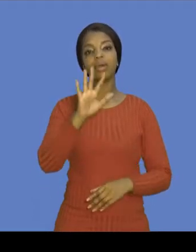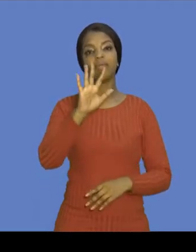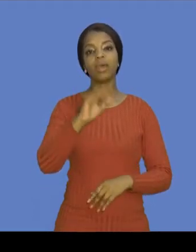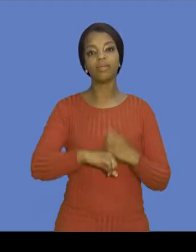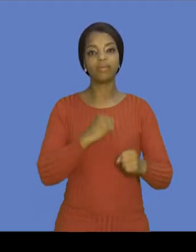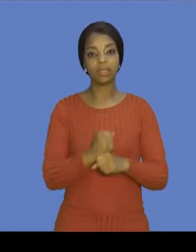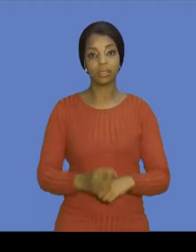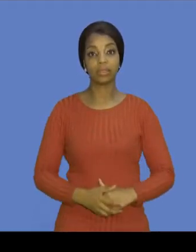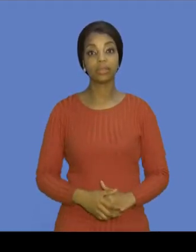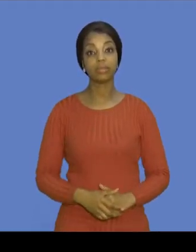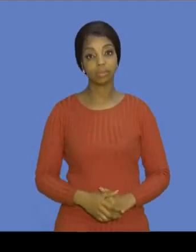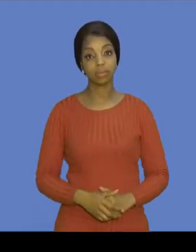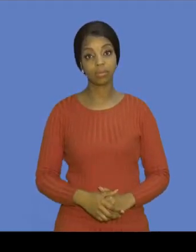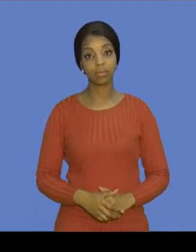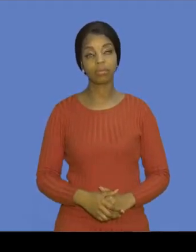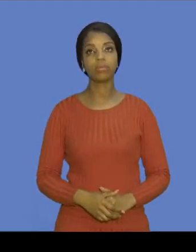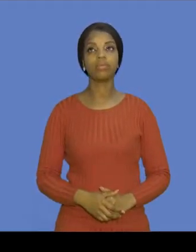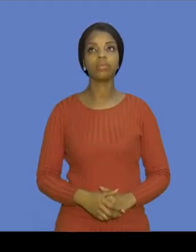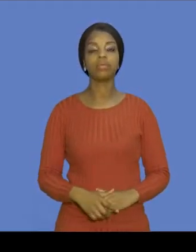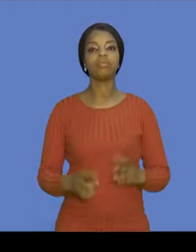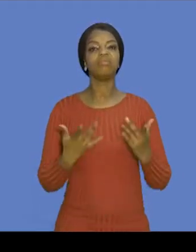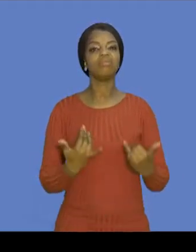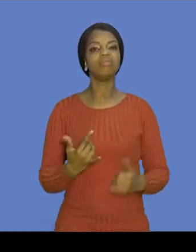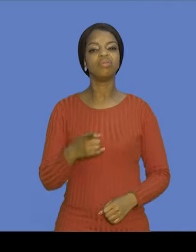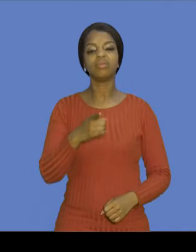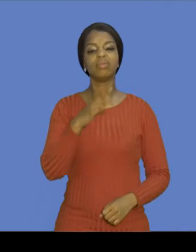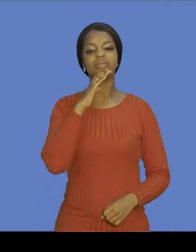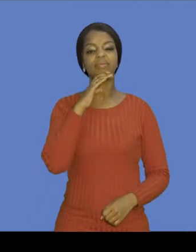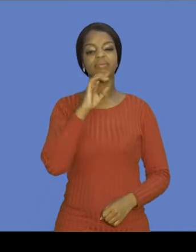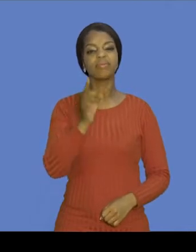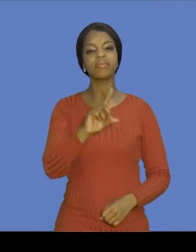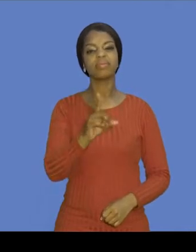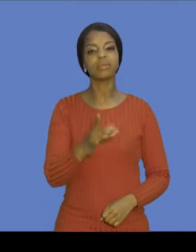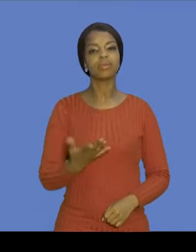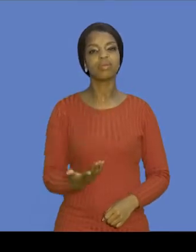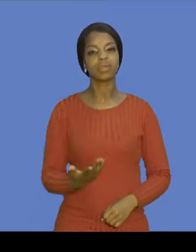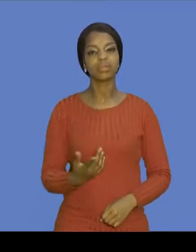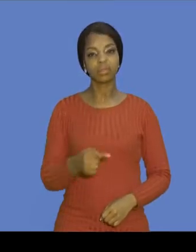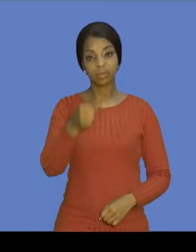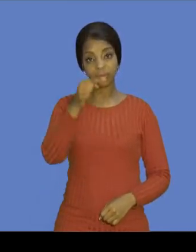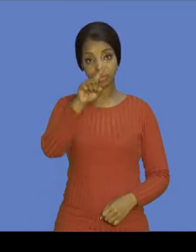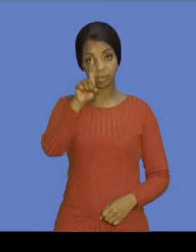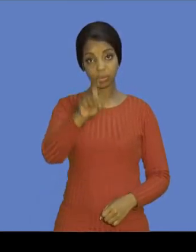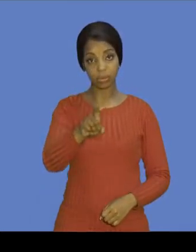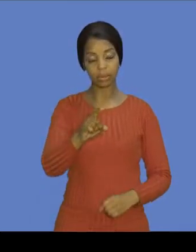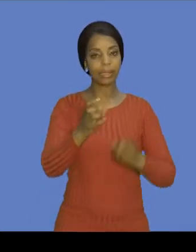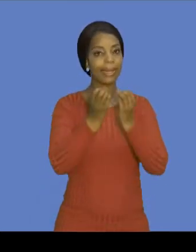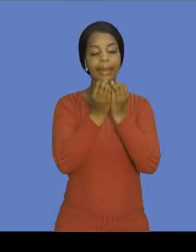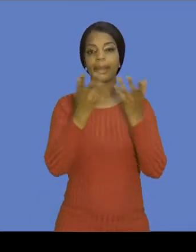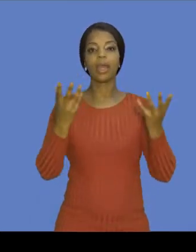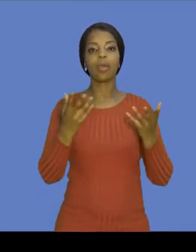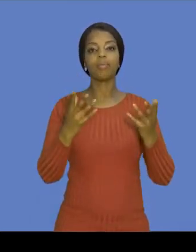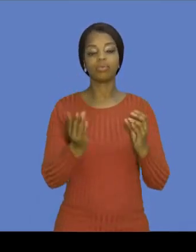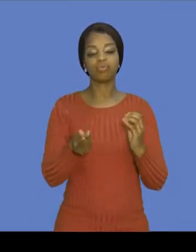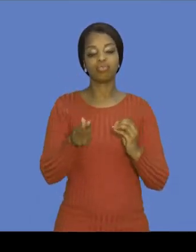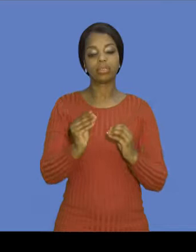years, right? So now, what this means is the first question wants us to look at how much interest will she earn after 5 years.